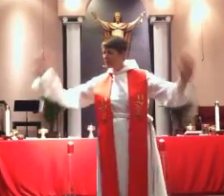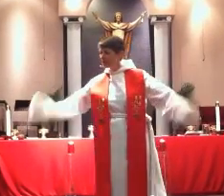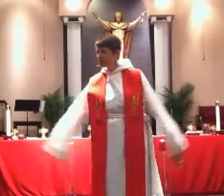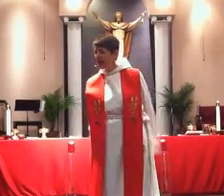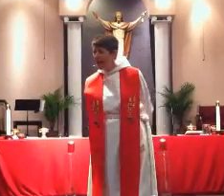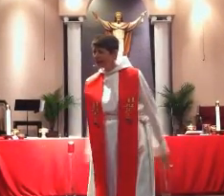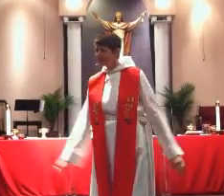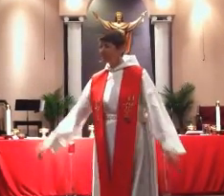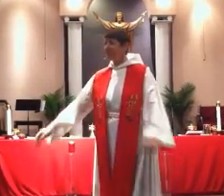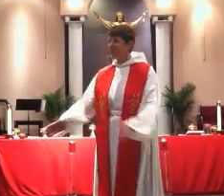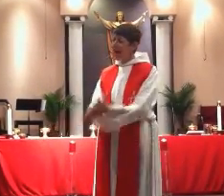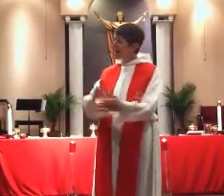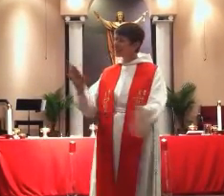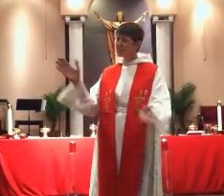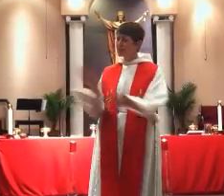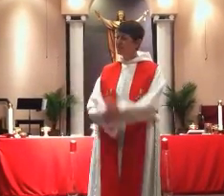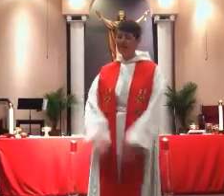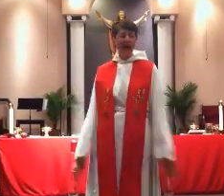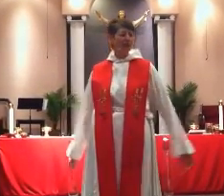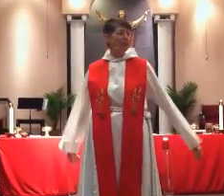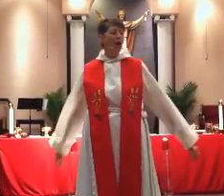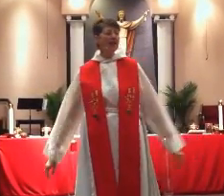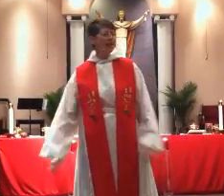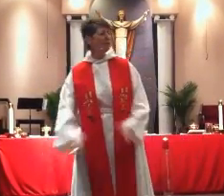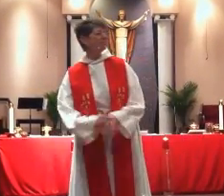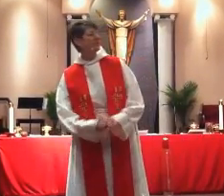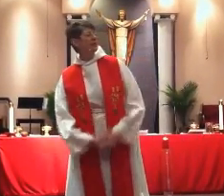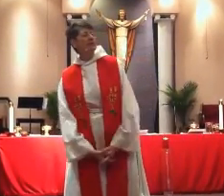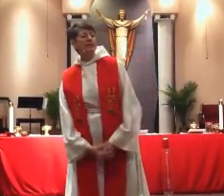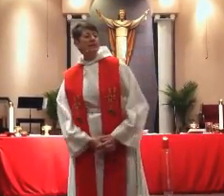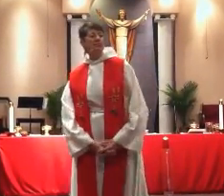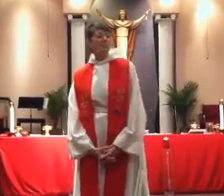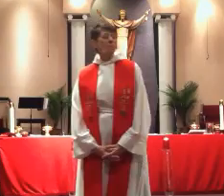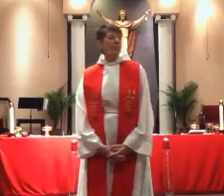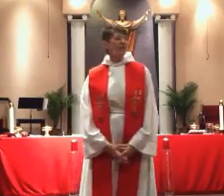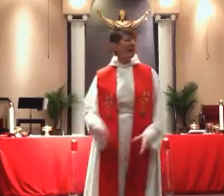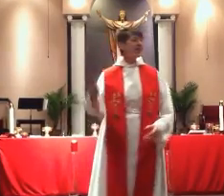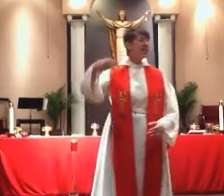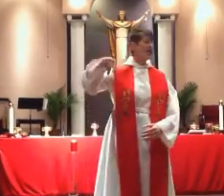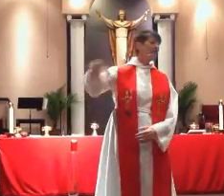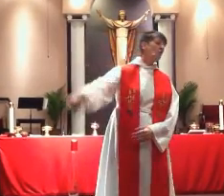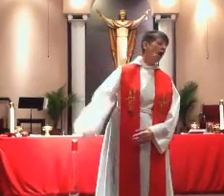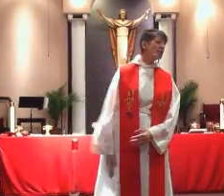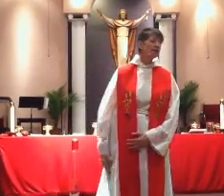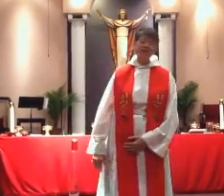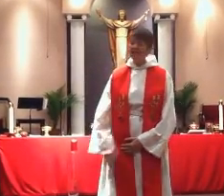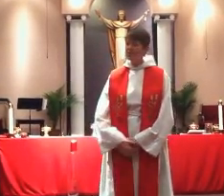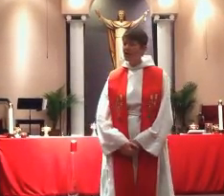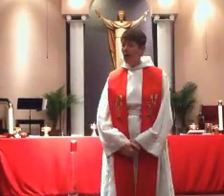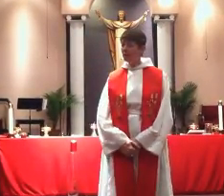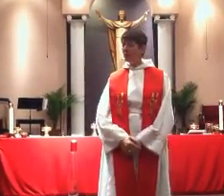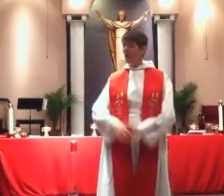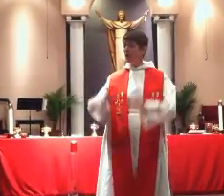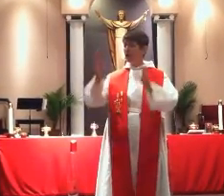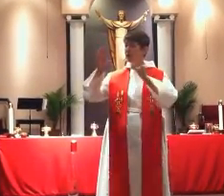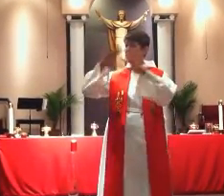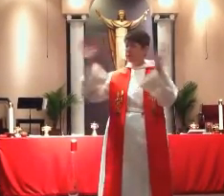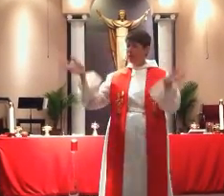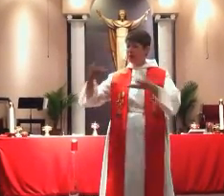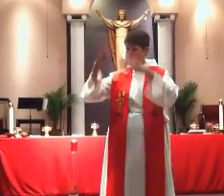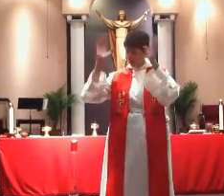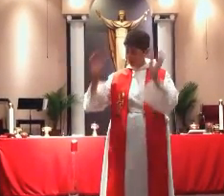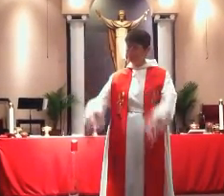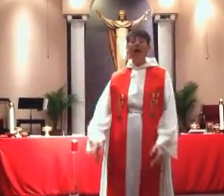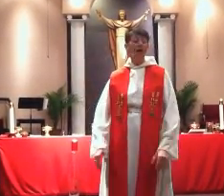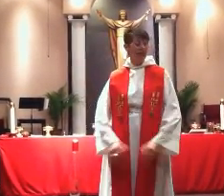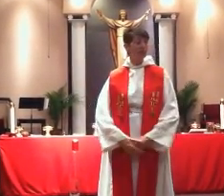Defeat of Proposition 8? Yes. In California? If I still lived in Washington, D.C., I'd be married